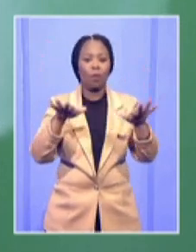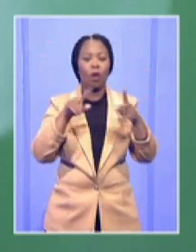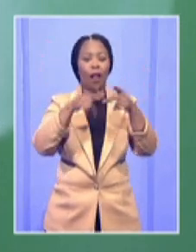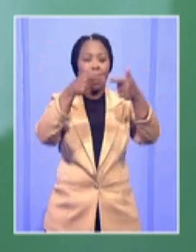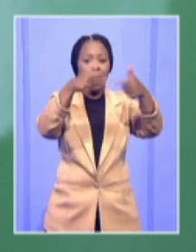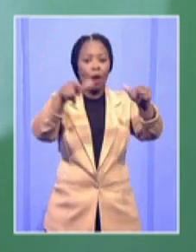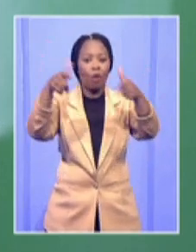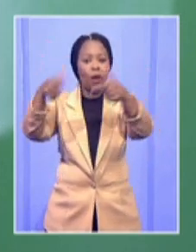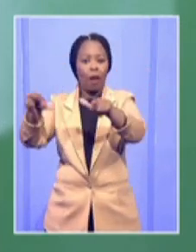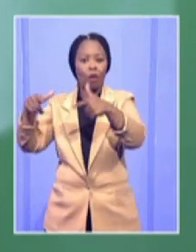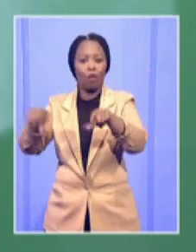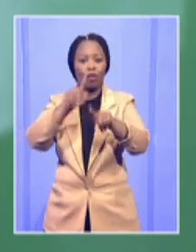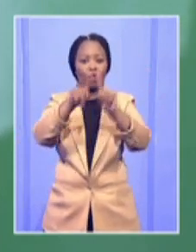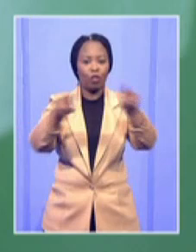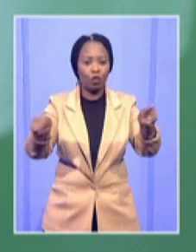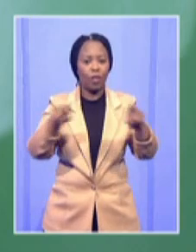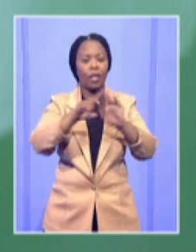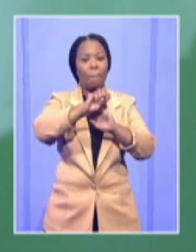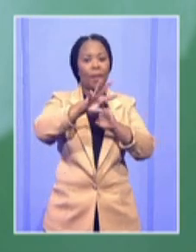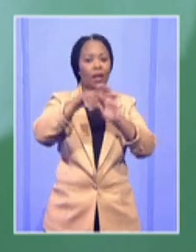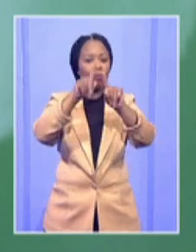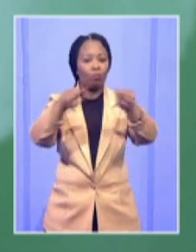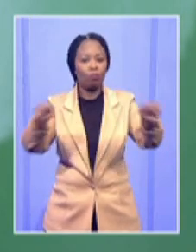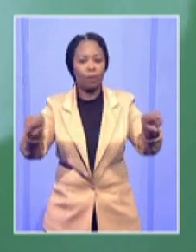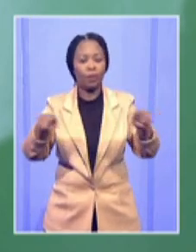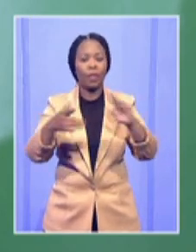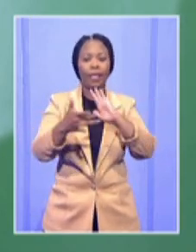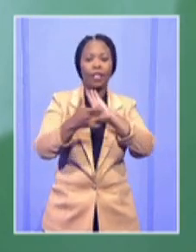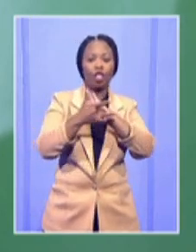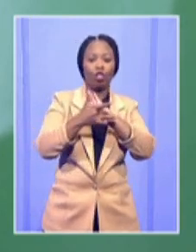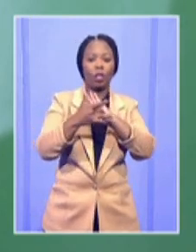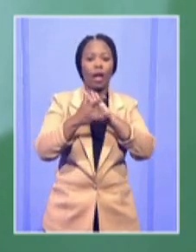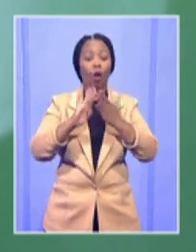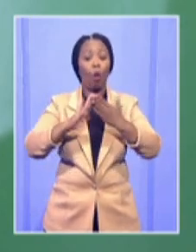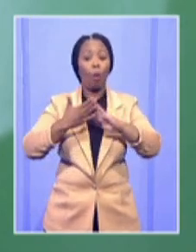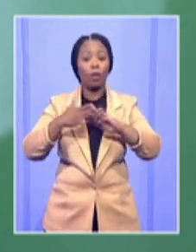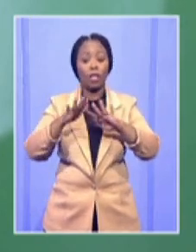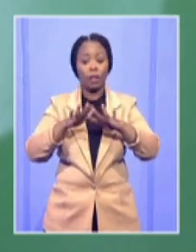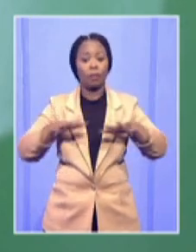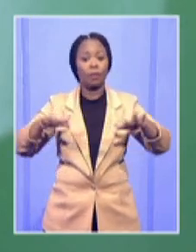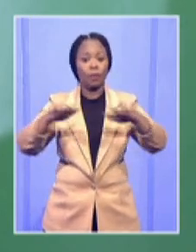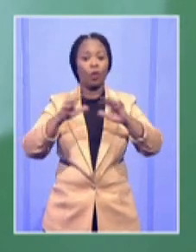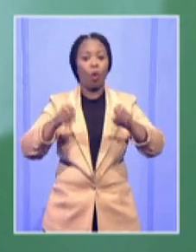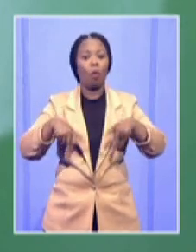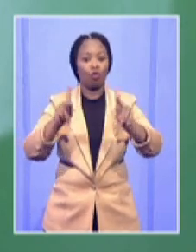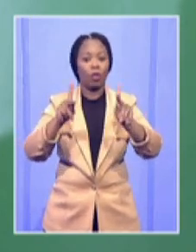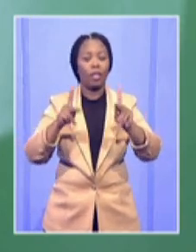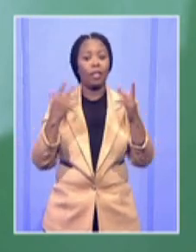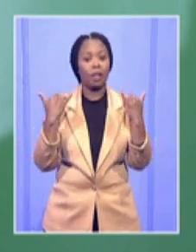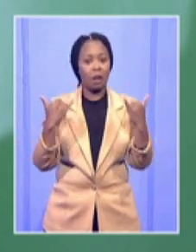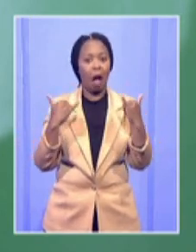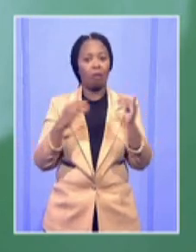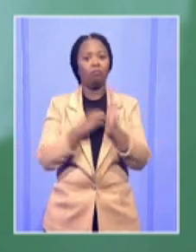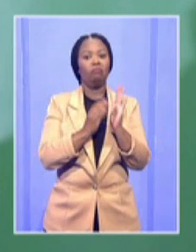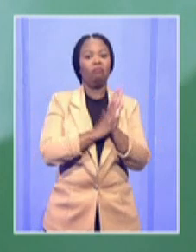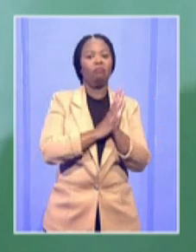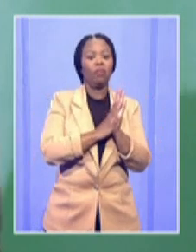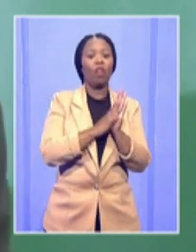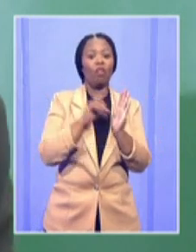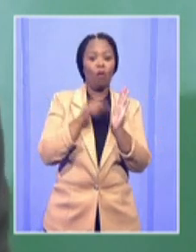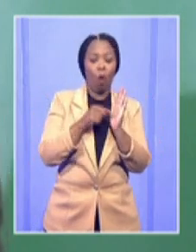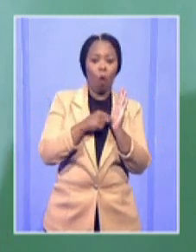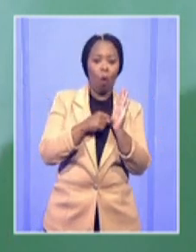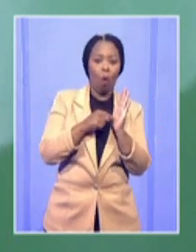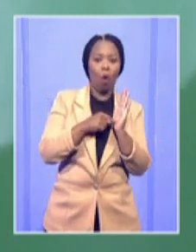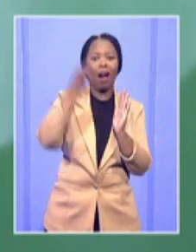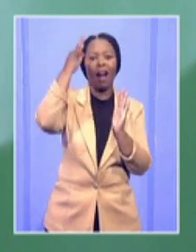languages, different media, digital and community-based platforms, and now serves as blueprint for government communication